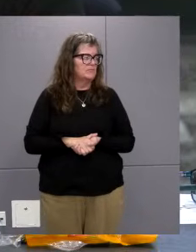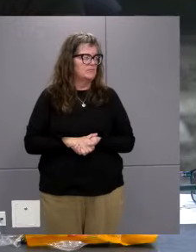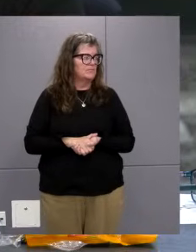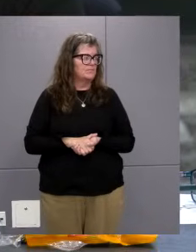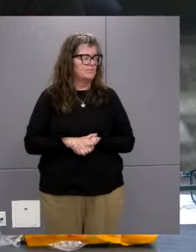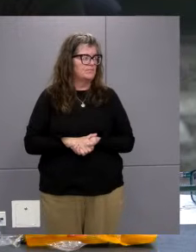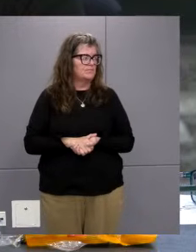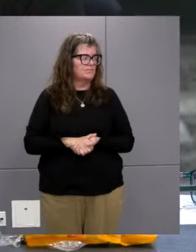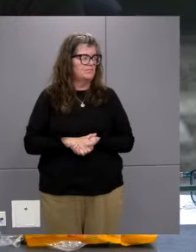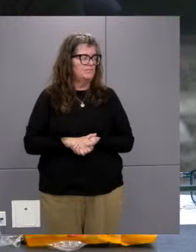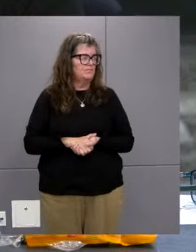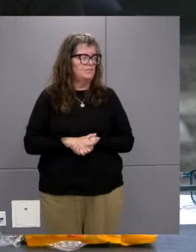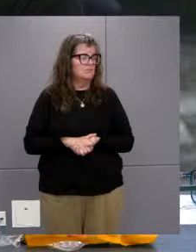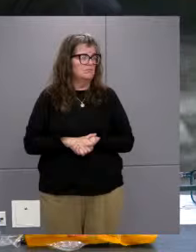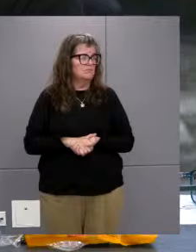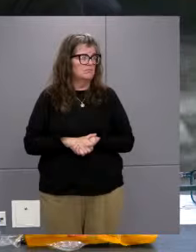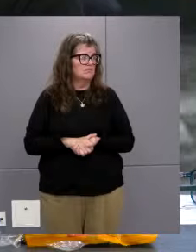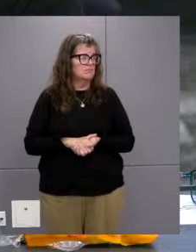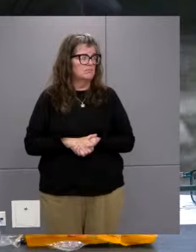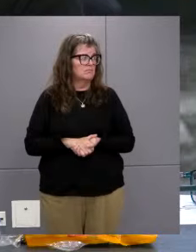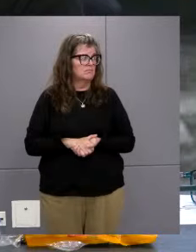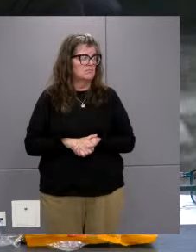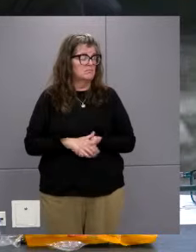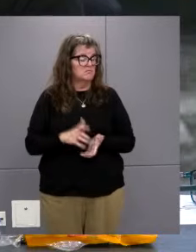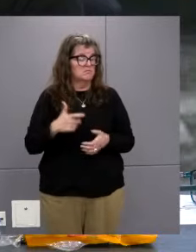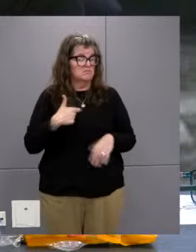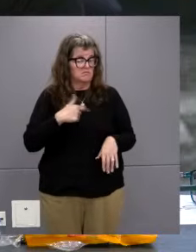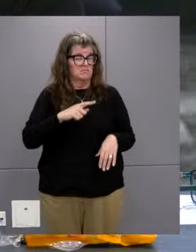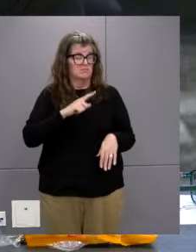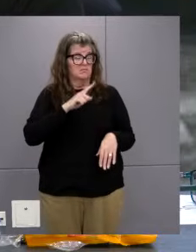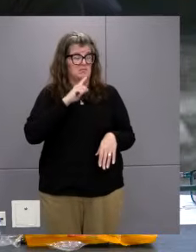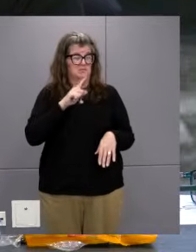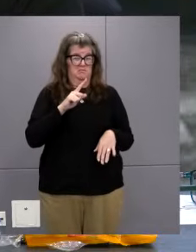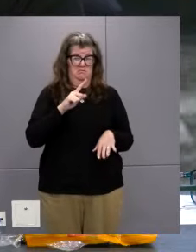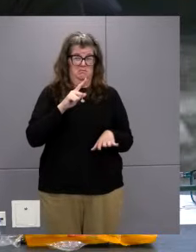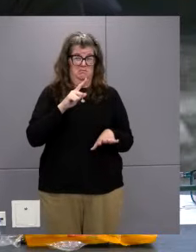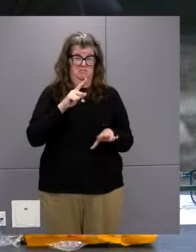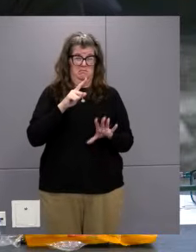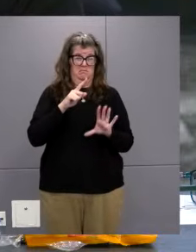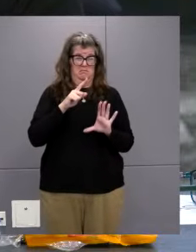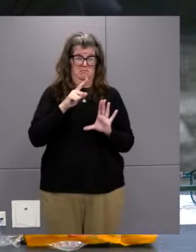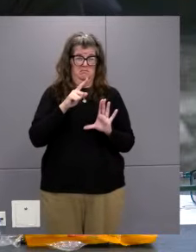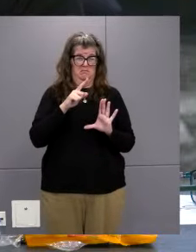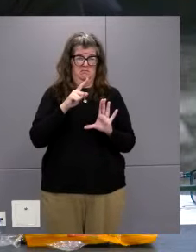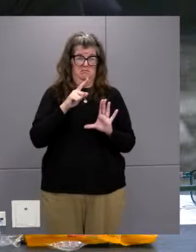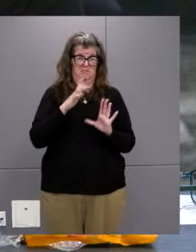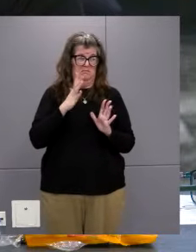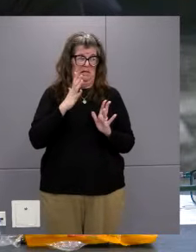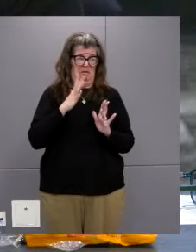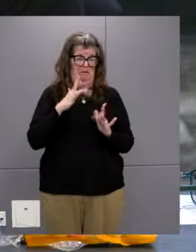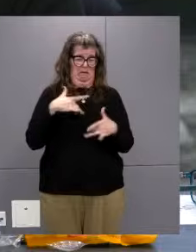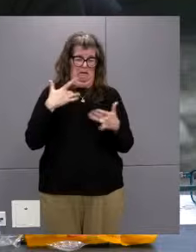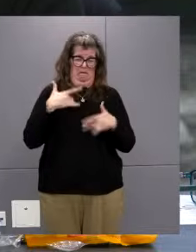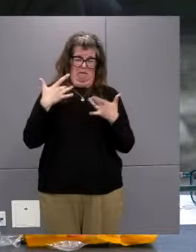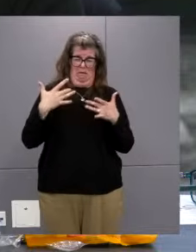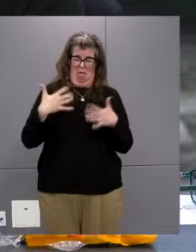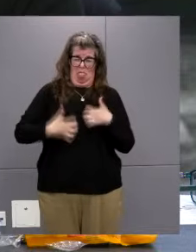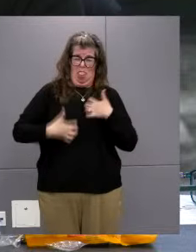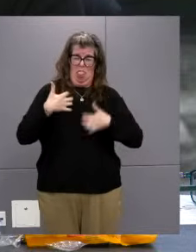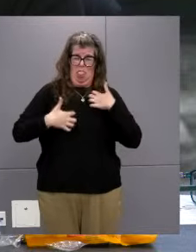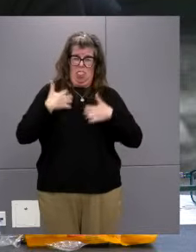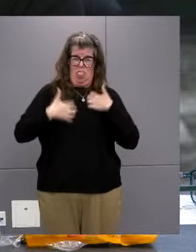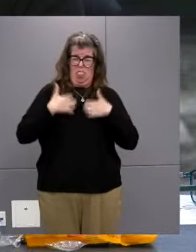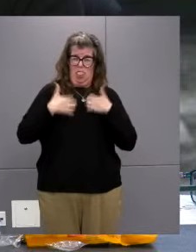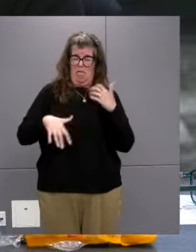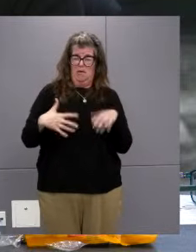I really take umbrage with the casting of doubt upon this board